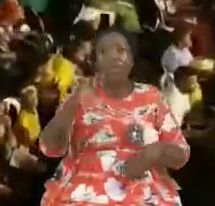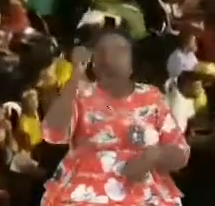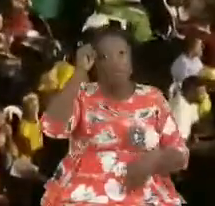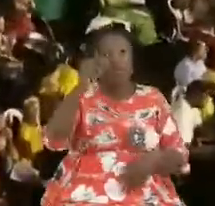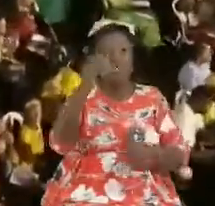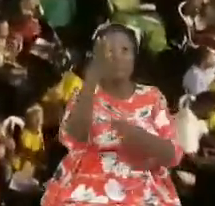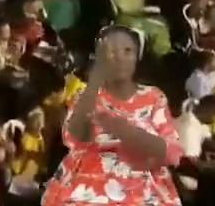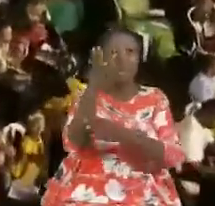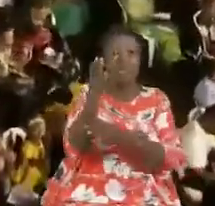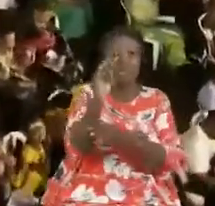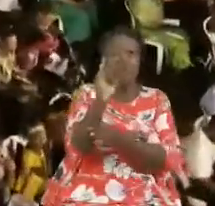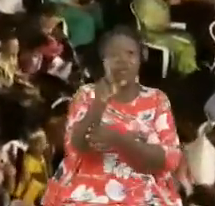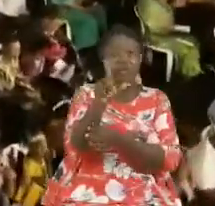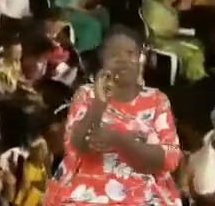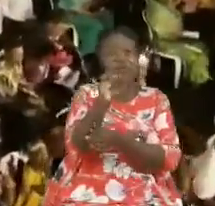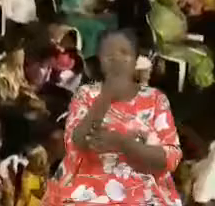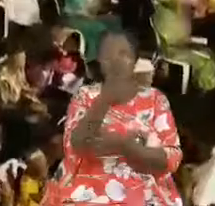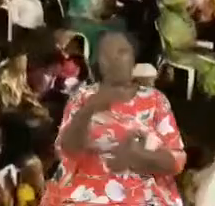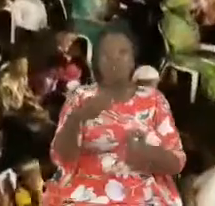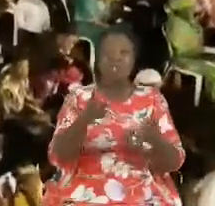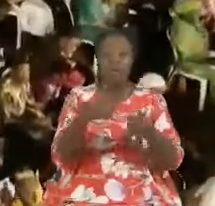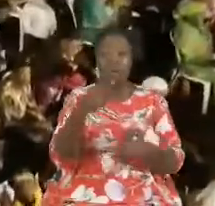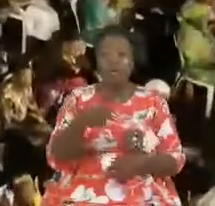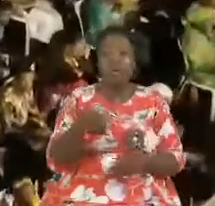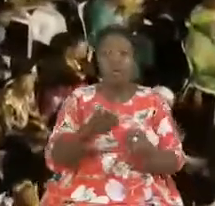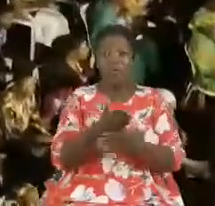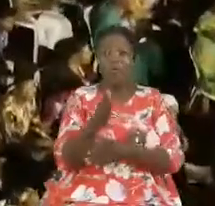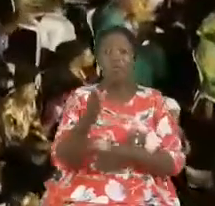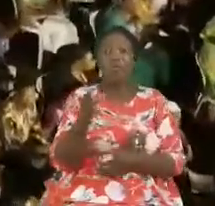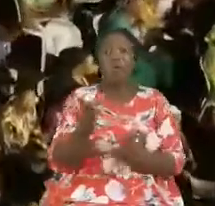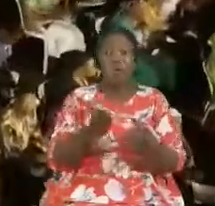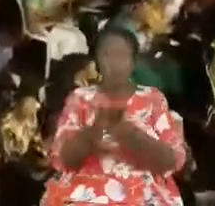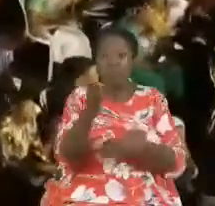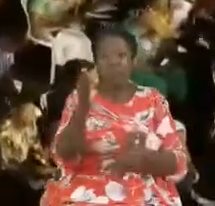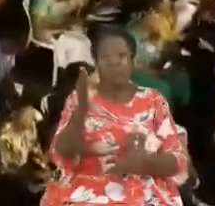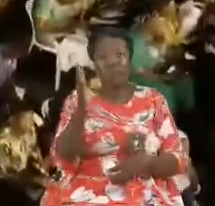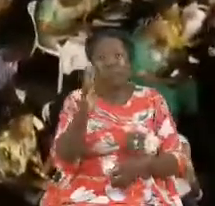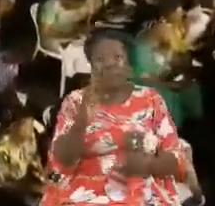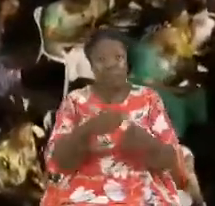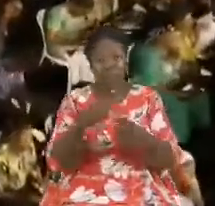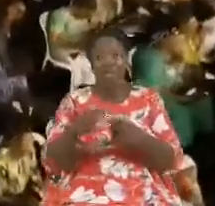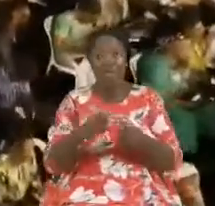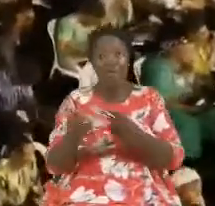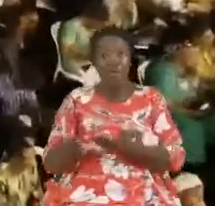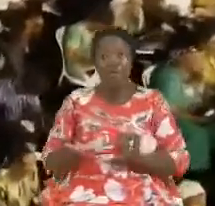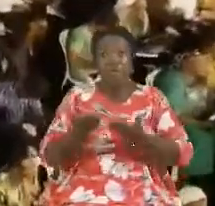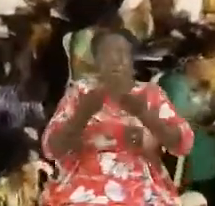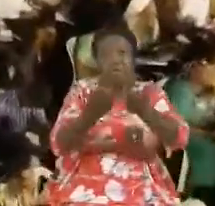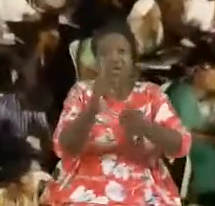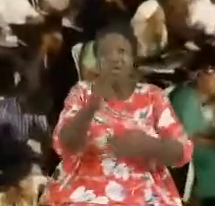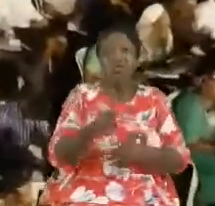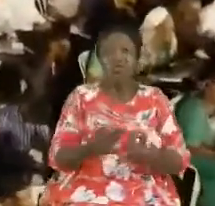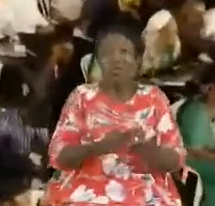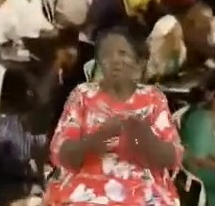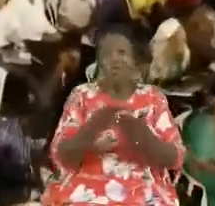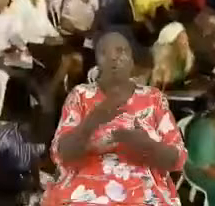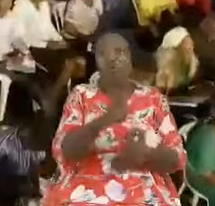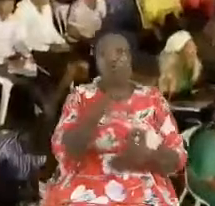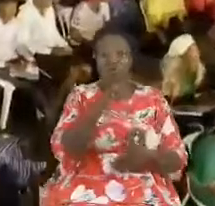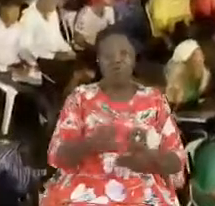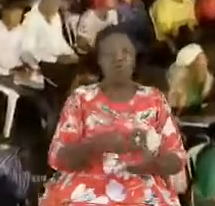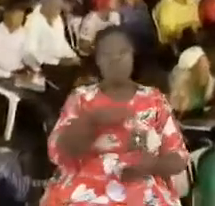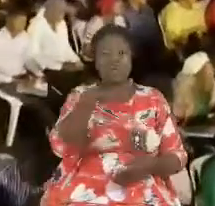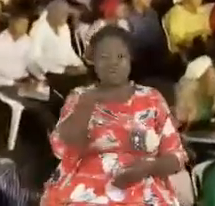tells us, in the body of his flesh, through death, to present you